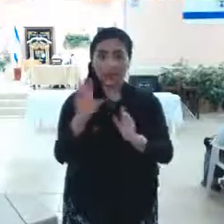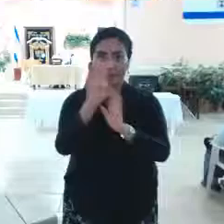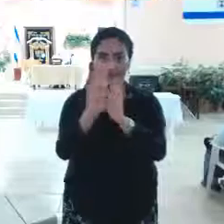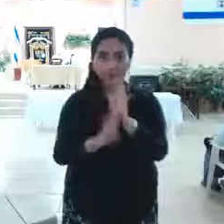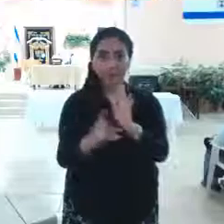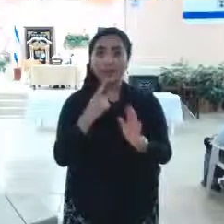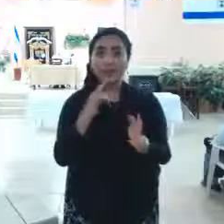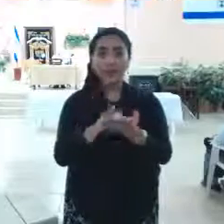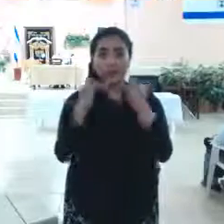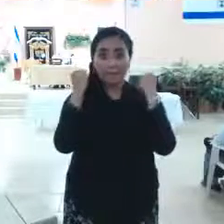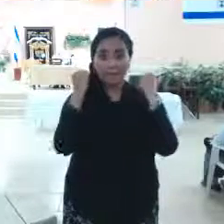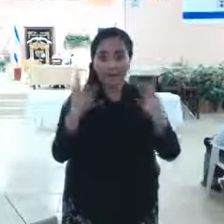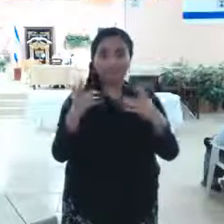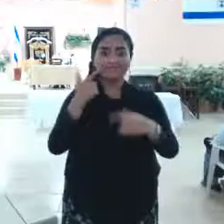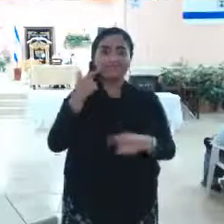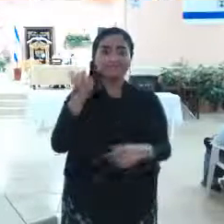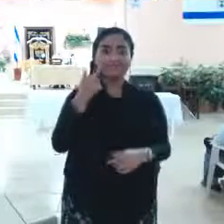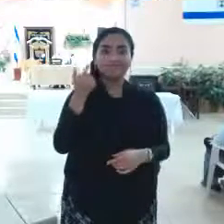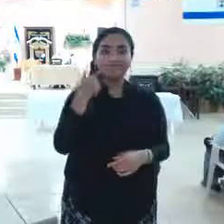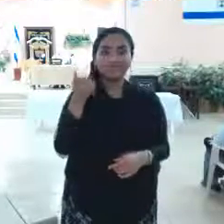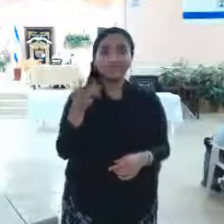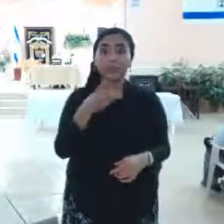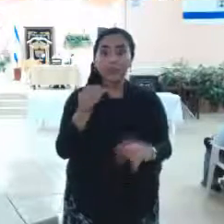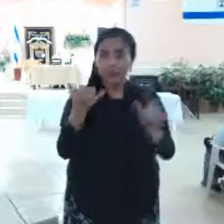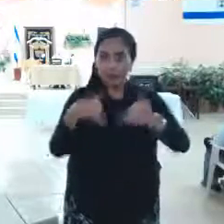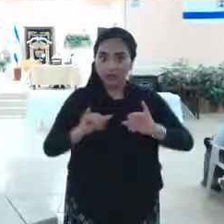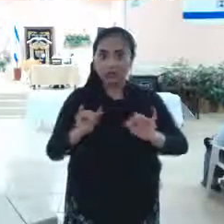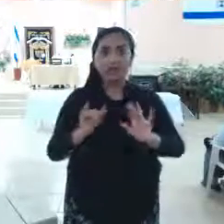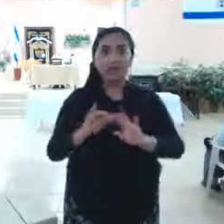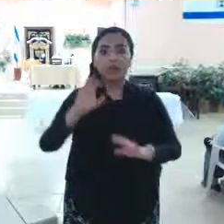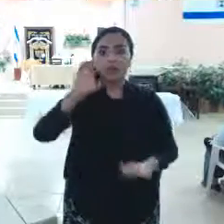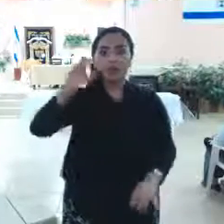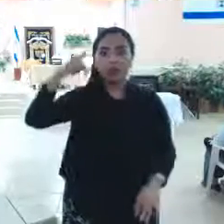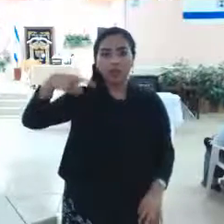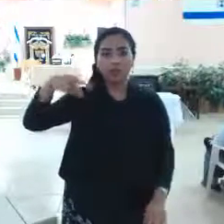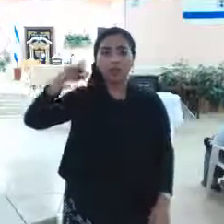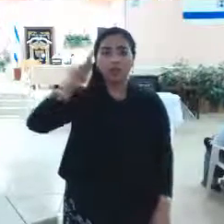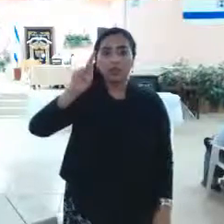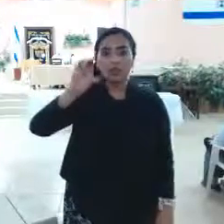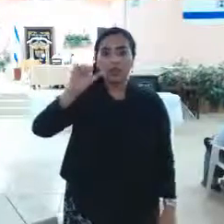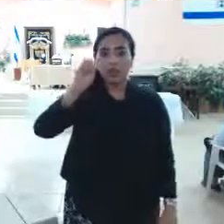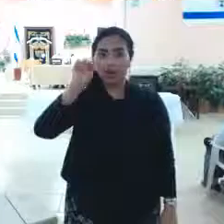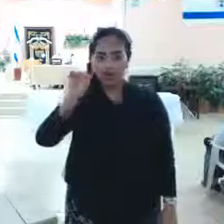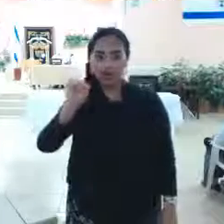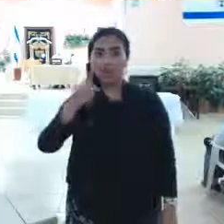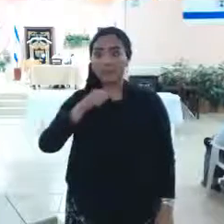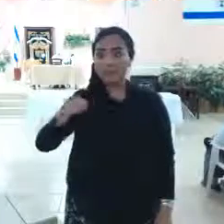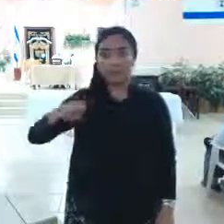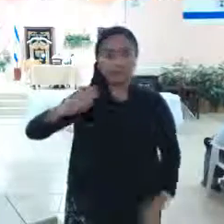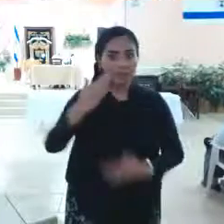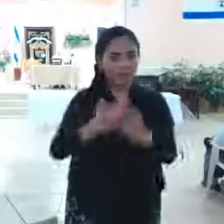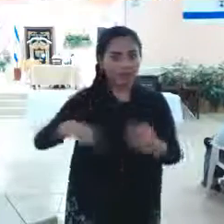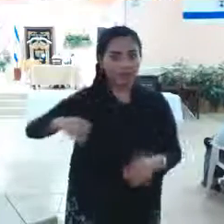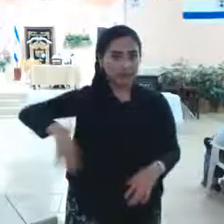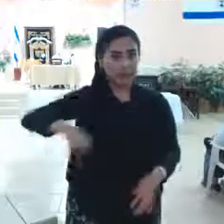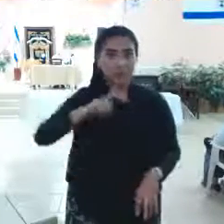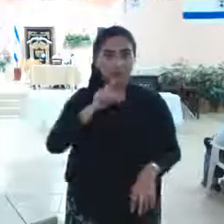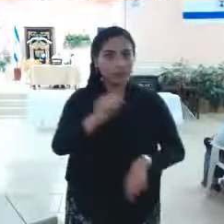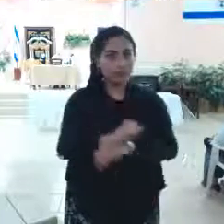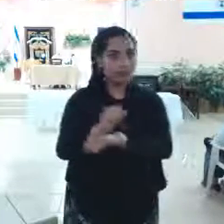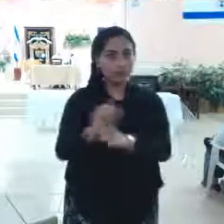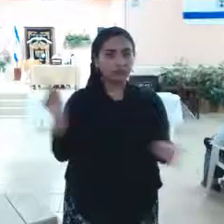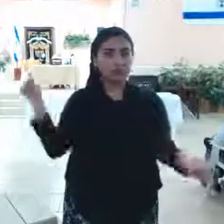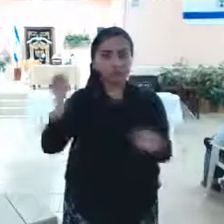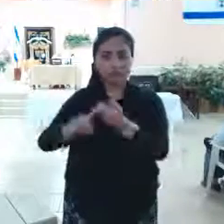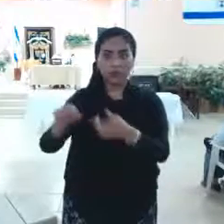in the Bible, that many laughed, including Ephraim and Manasseh. Some of them, they were not